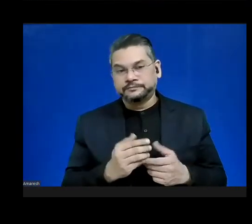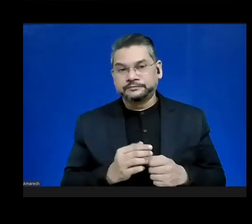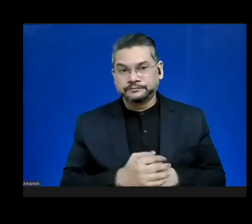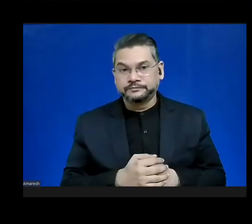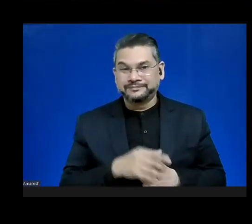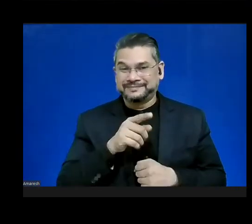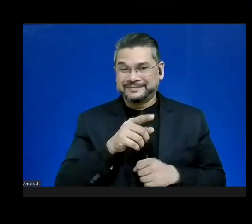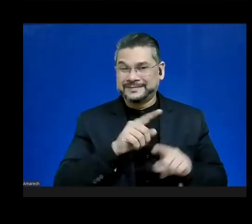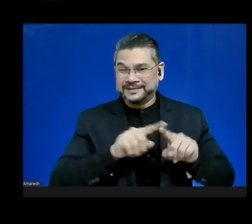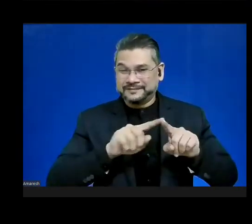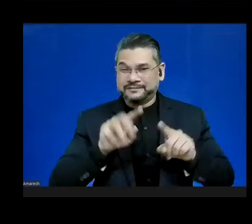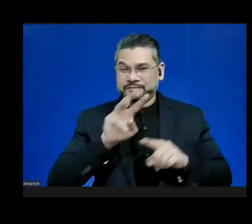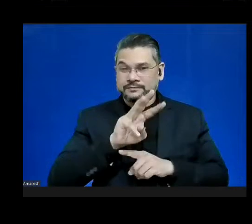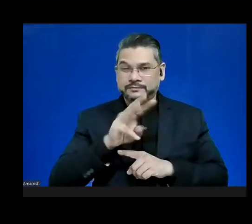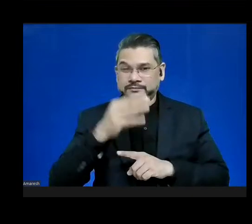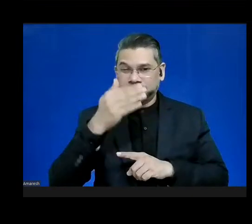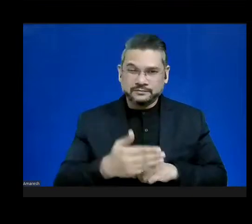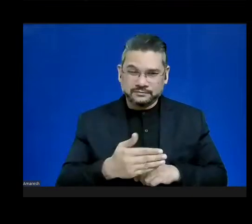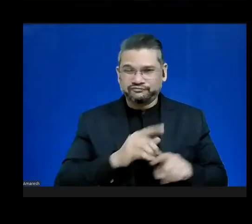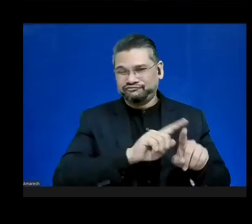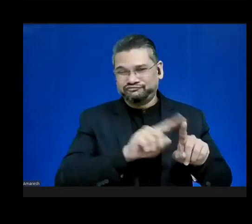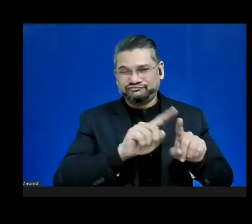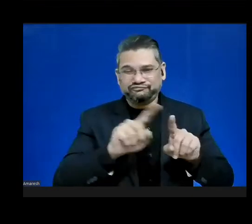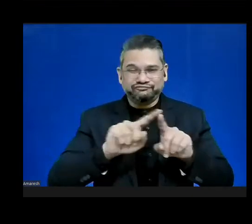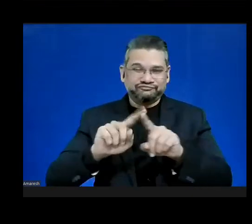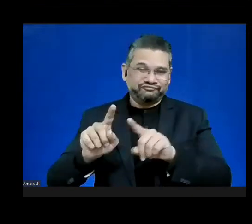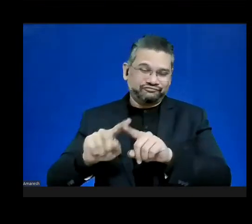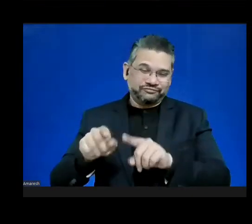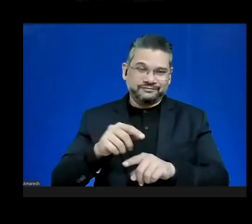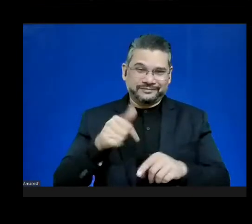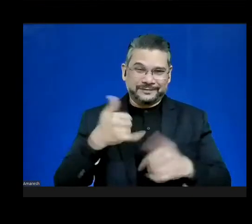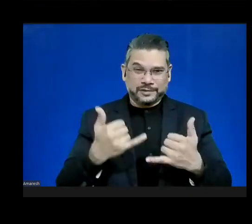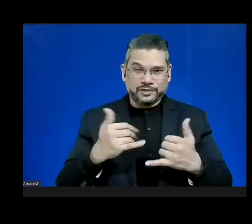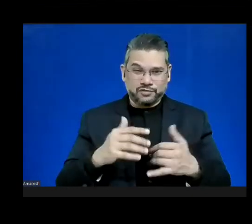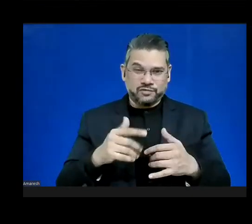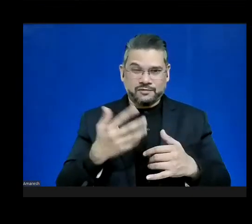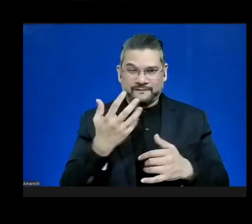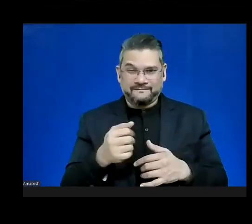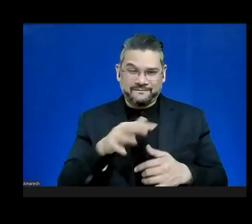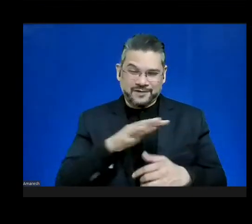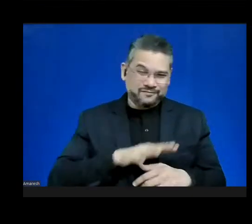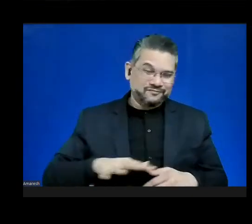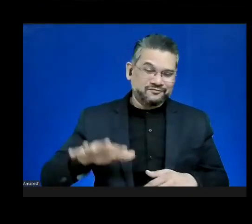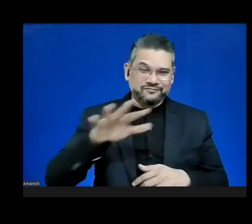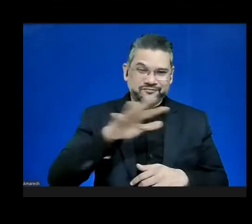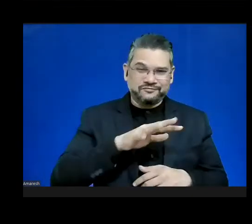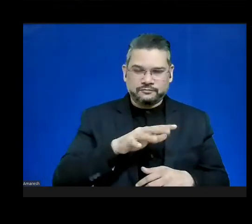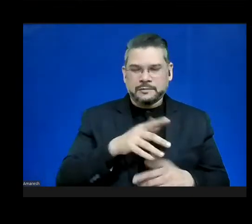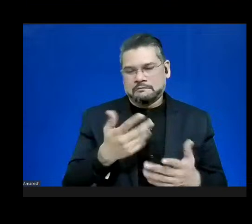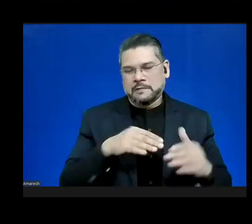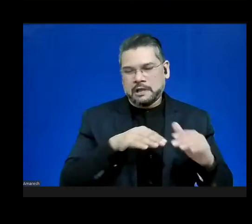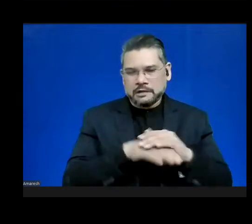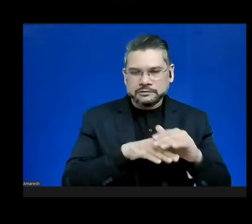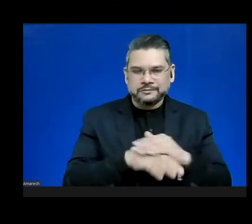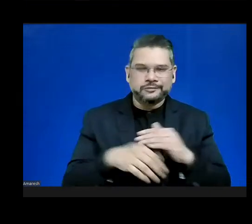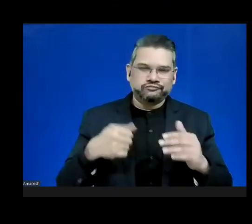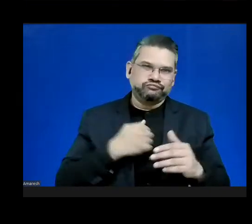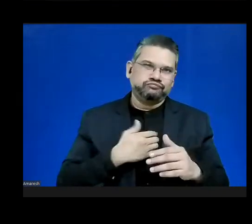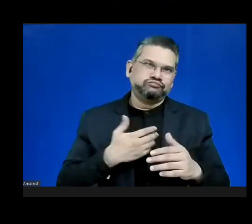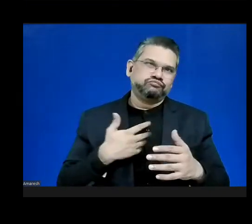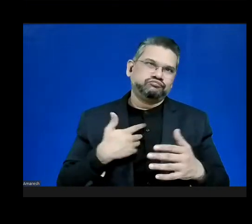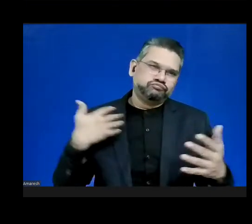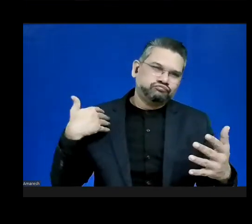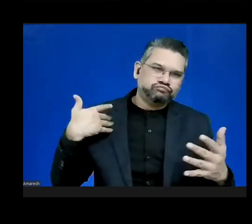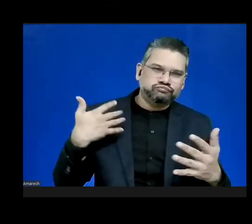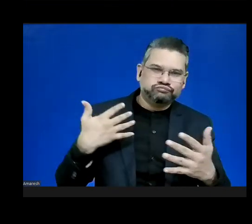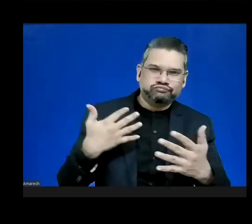sites that are there today. Although we have been talking about accessibility for a very, very long time, I have been into this field for more